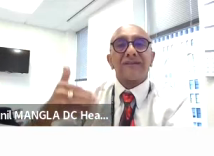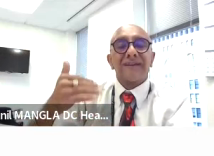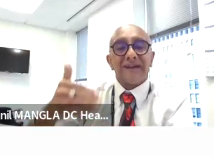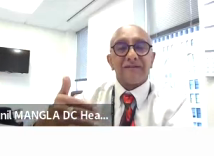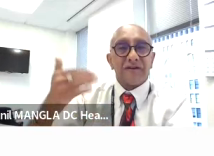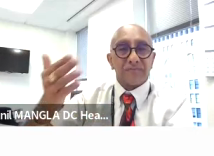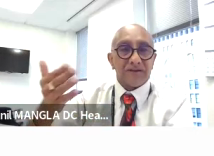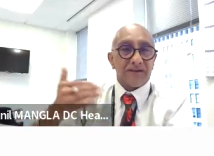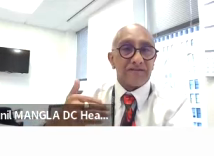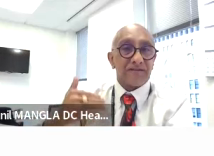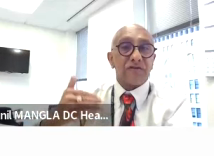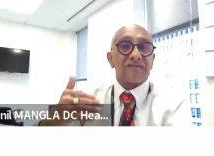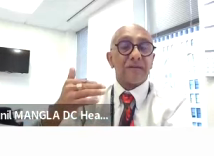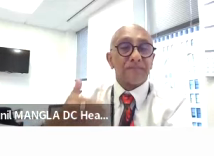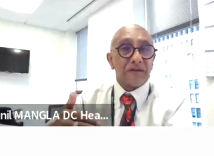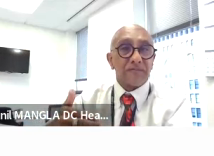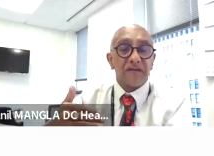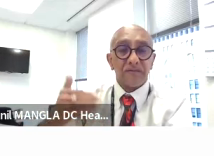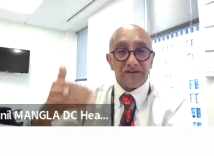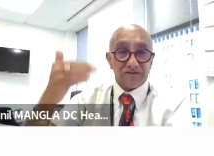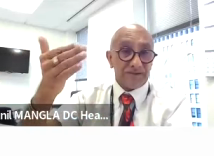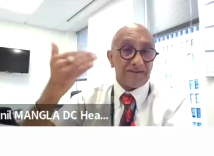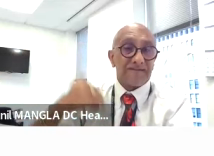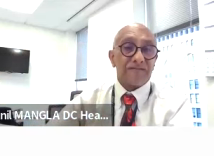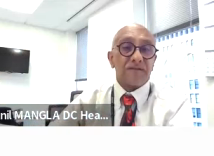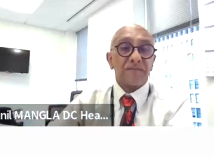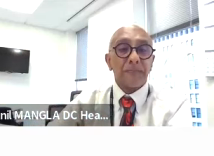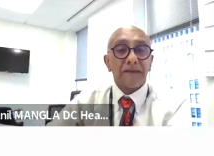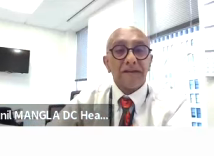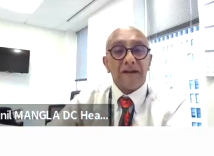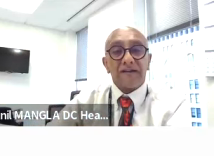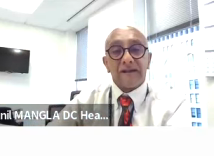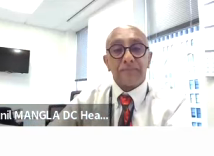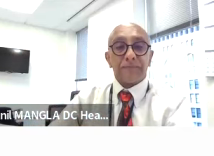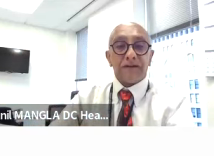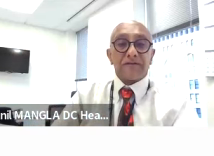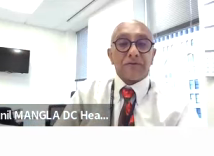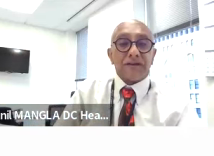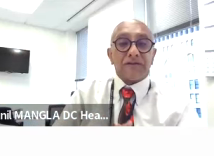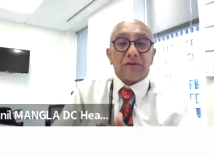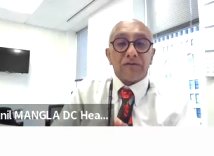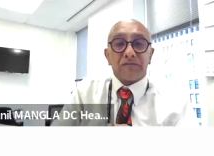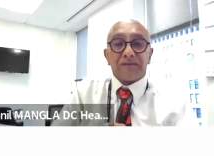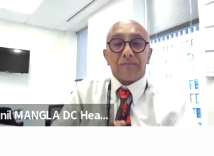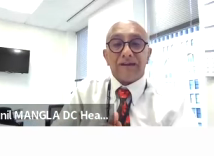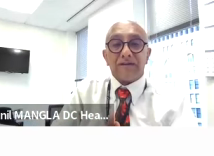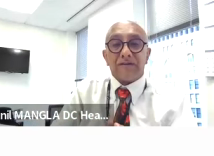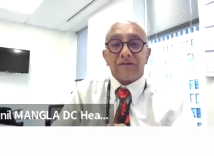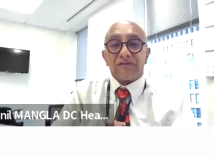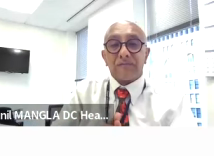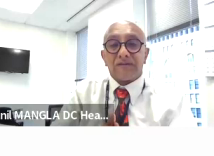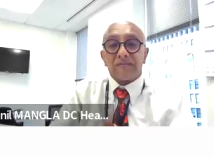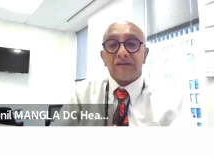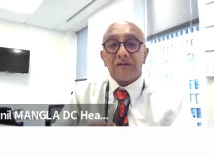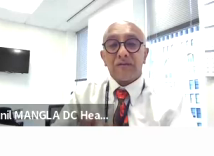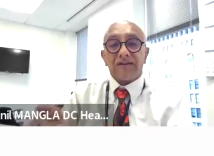may not get hospitalized, or your symptoms may not be that severe. Some people, including those with minor or